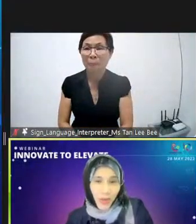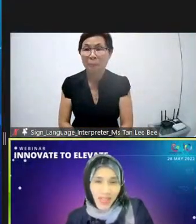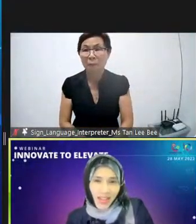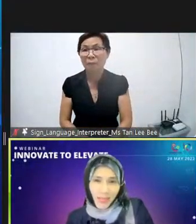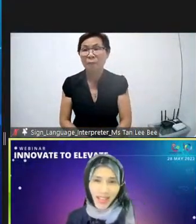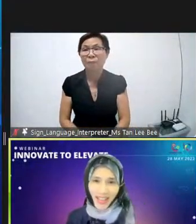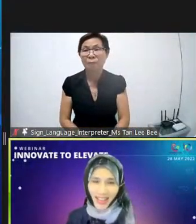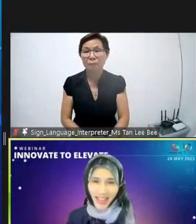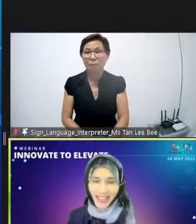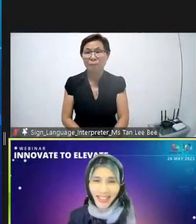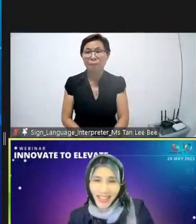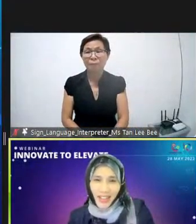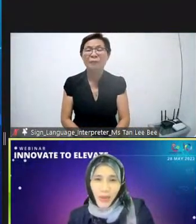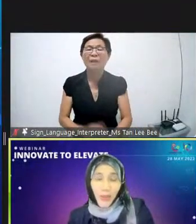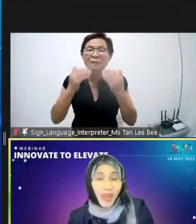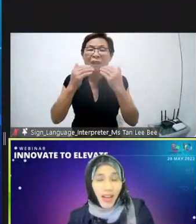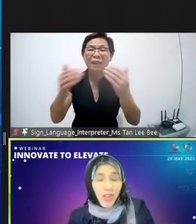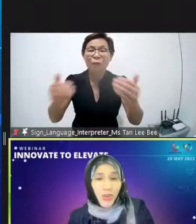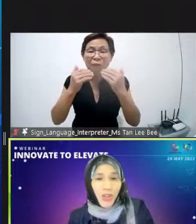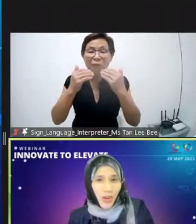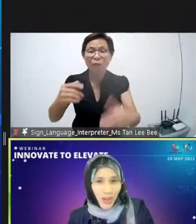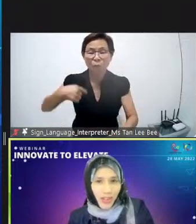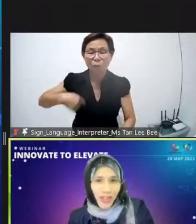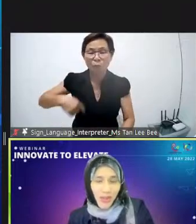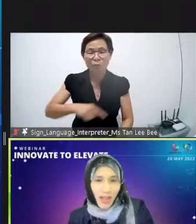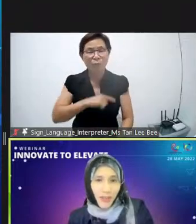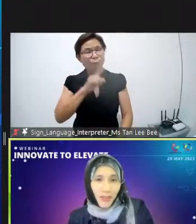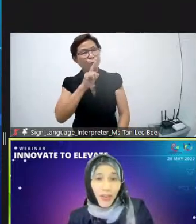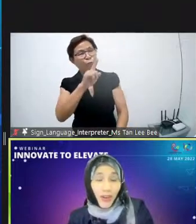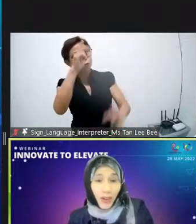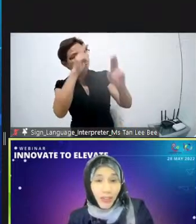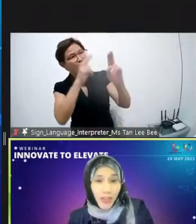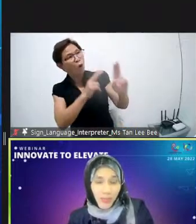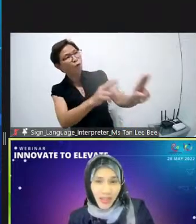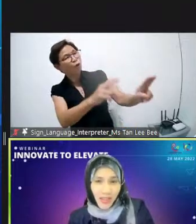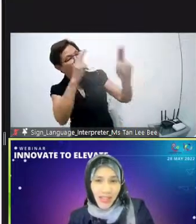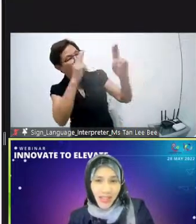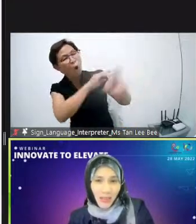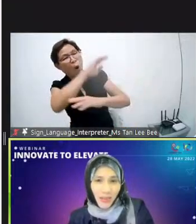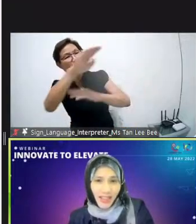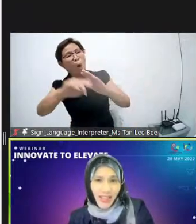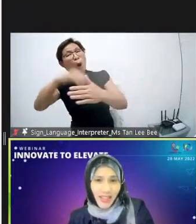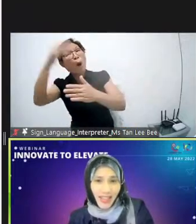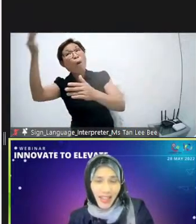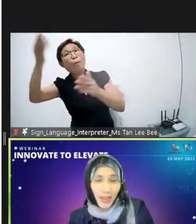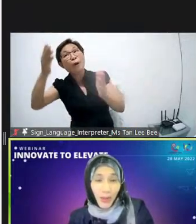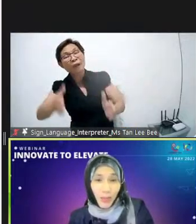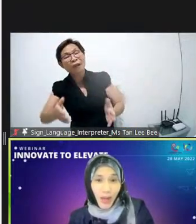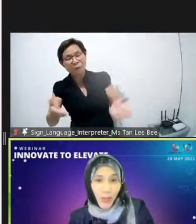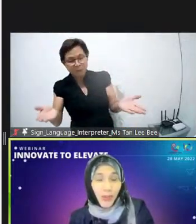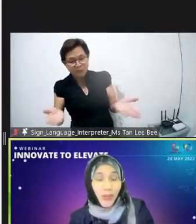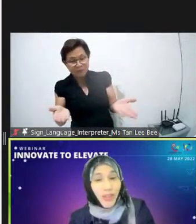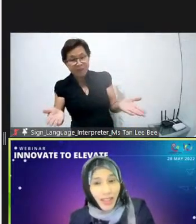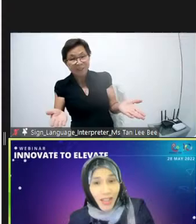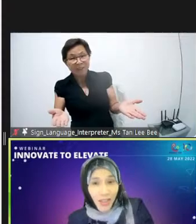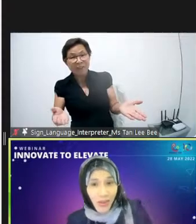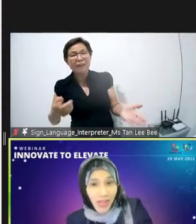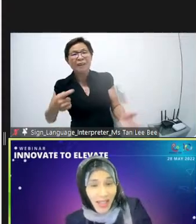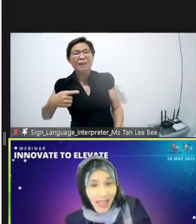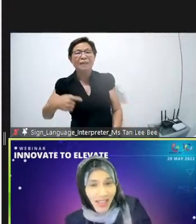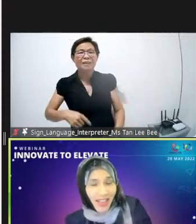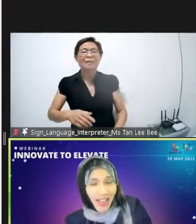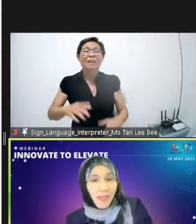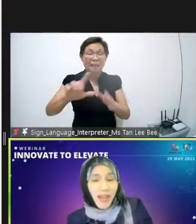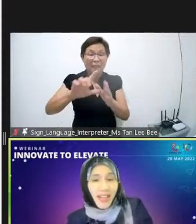Thank you, Mr. Ahmad Haikal. We are truly honored to have all the speakers here with us today, whom I will further